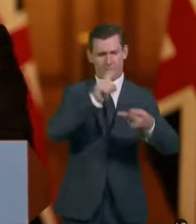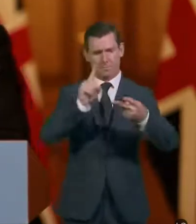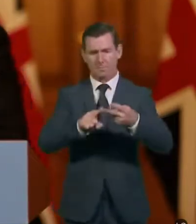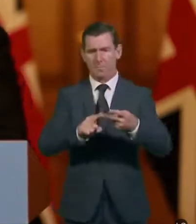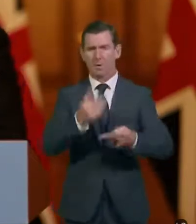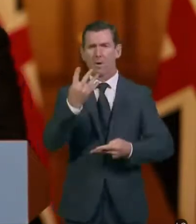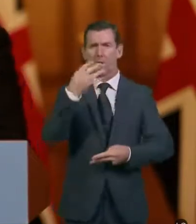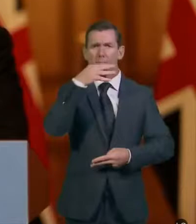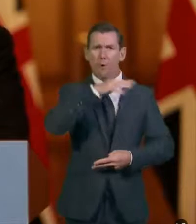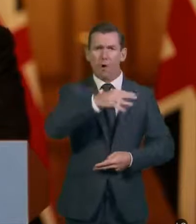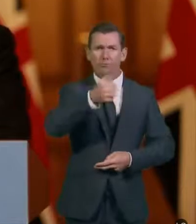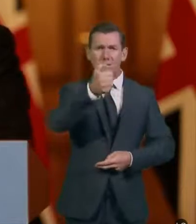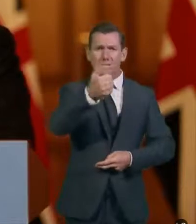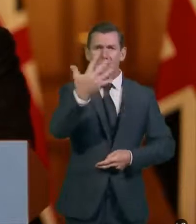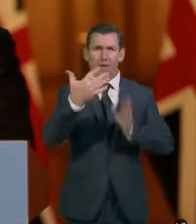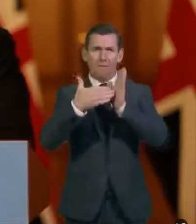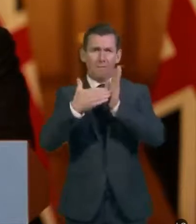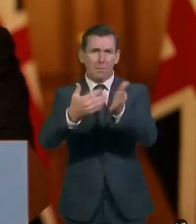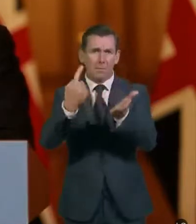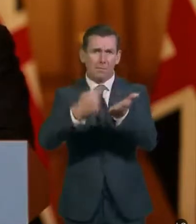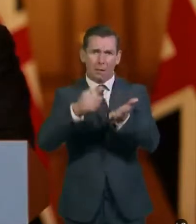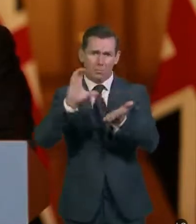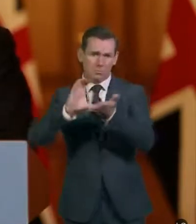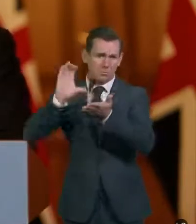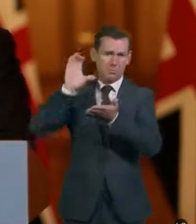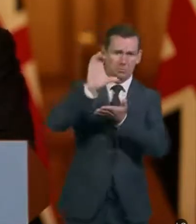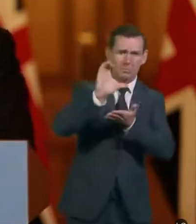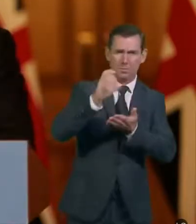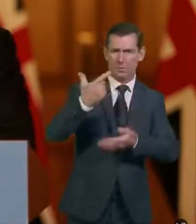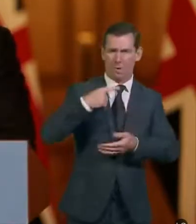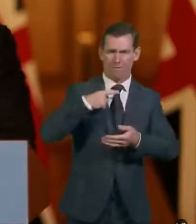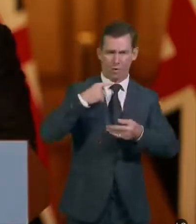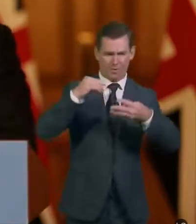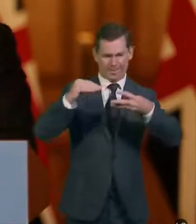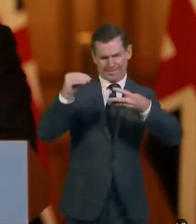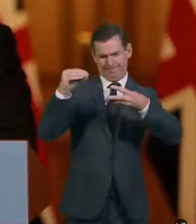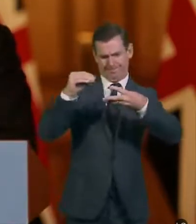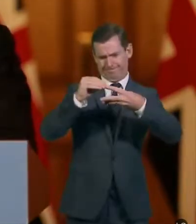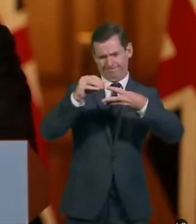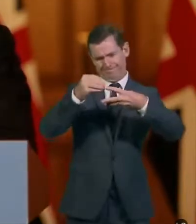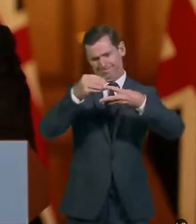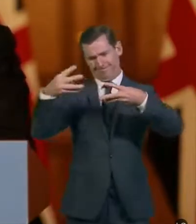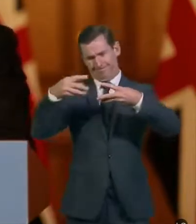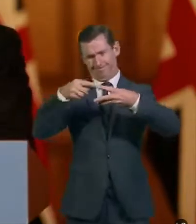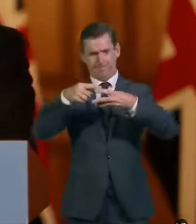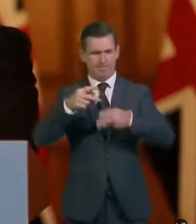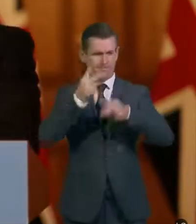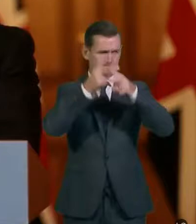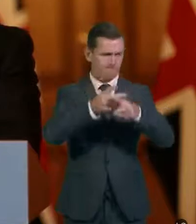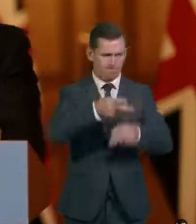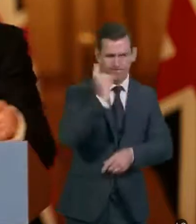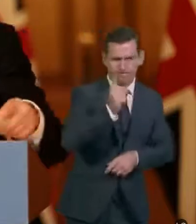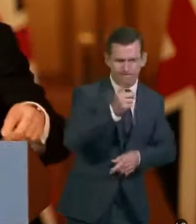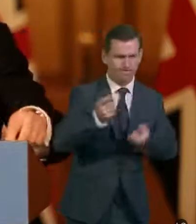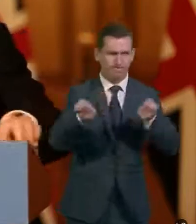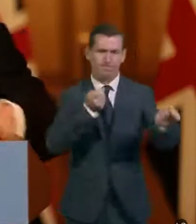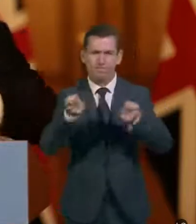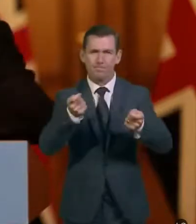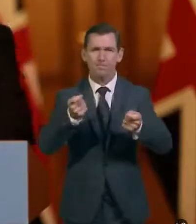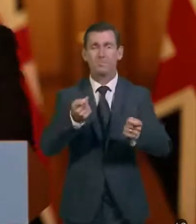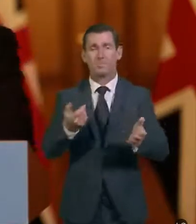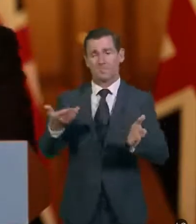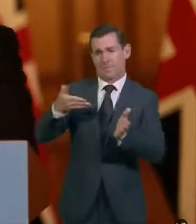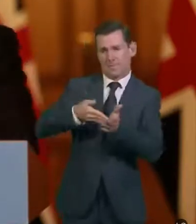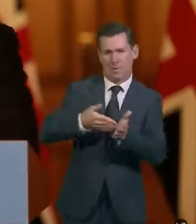high alert level areas to implement and enforce the restrictions, in addition to the £1 billion of extra funding for local authorities